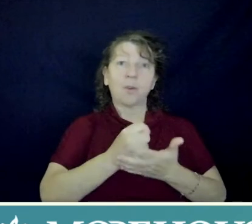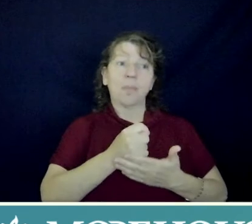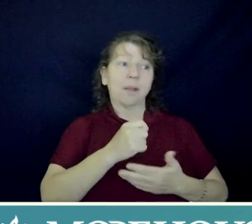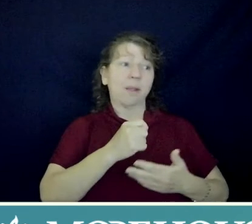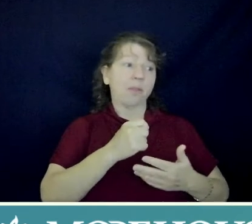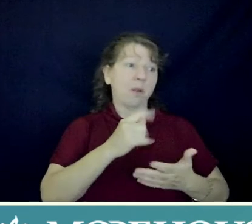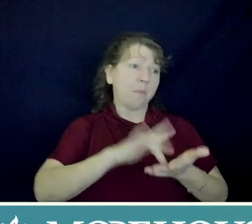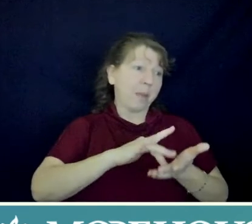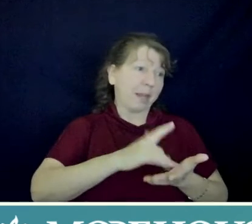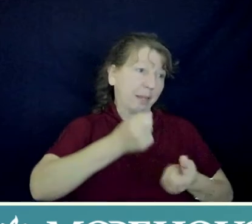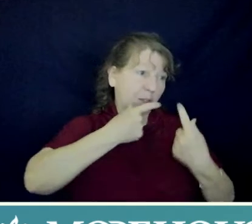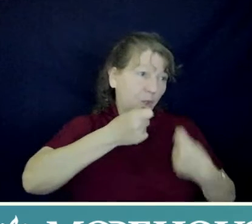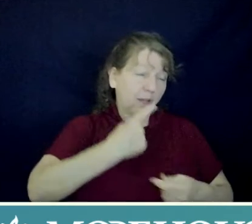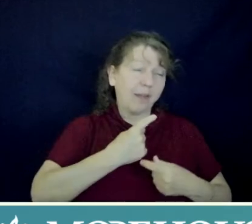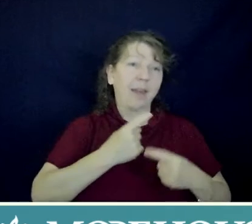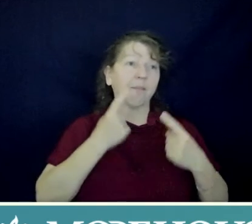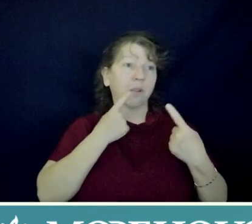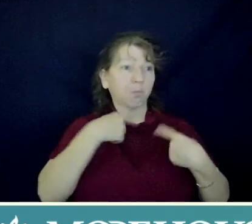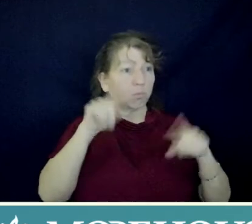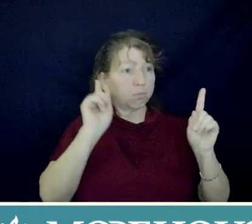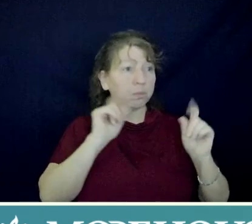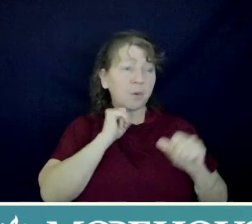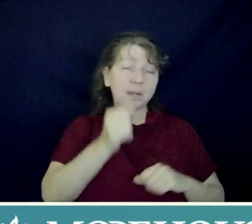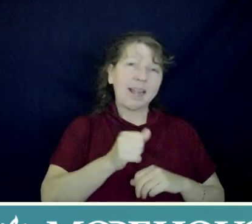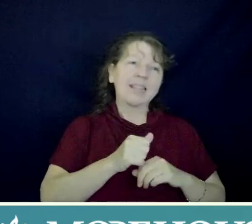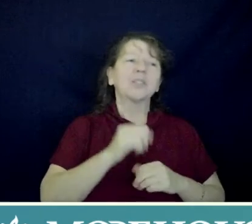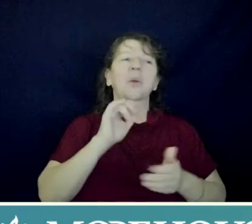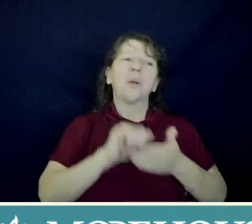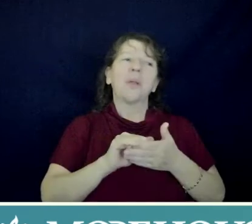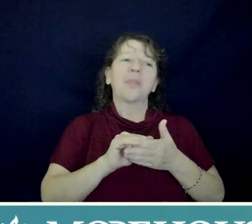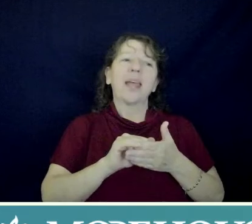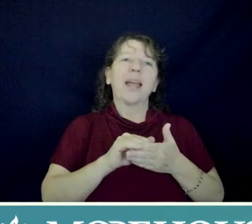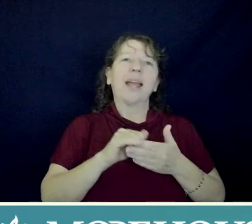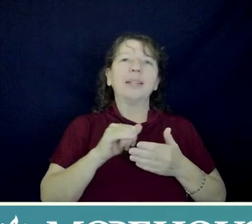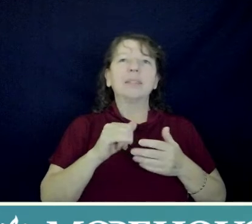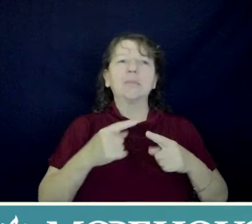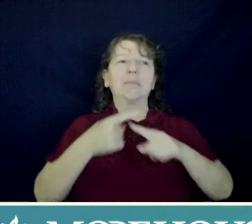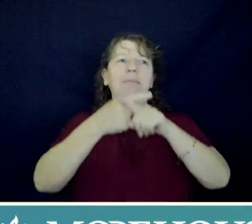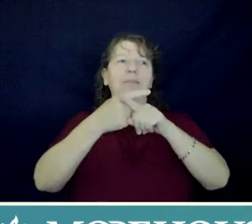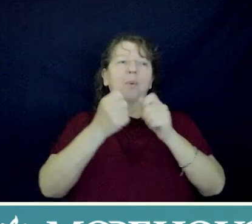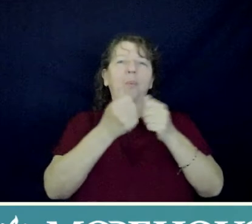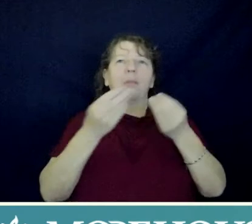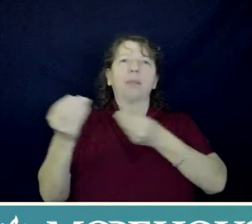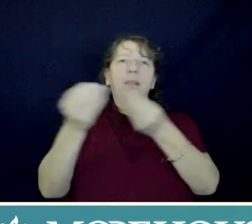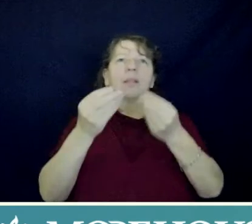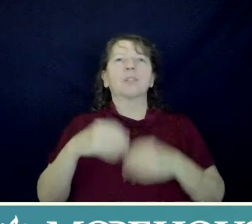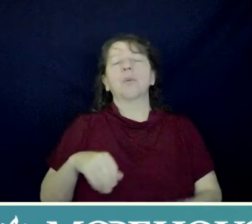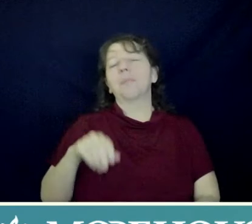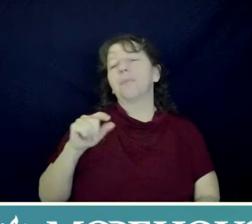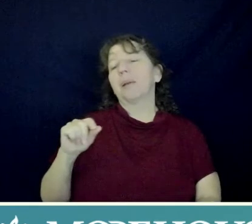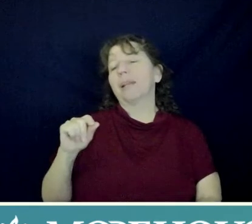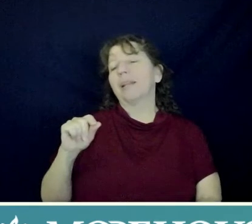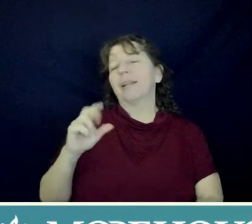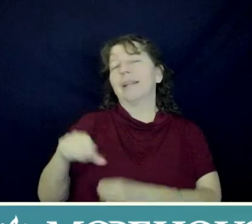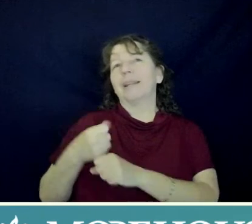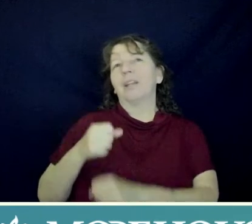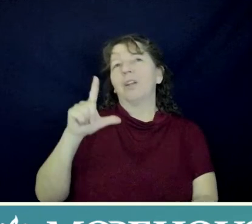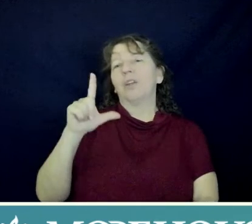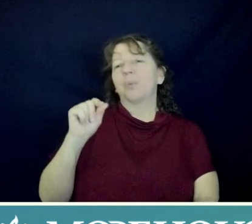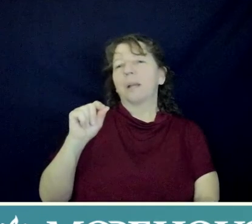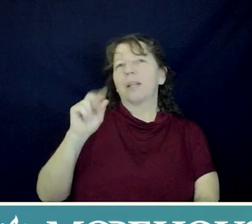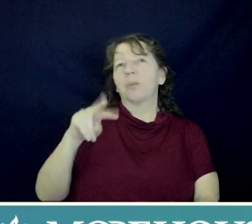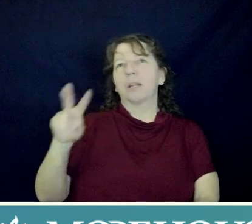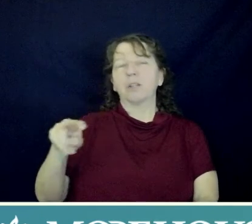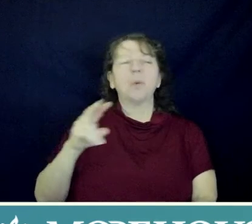through the telemedicine program. So as of March of 2022, we have 93% of our clients who